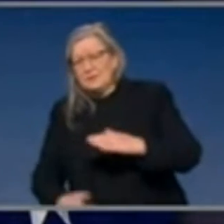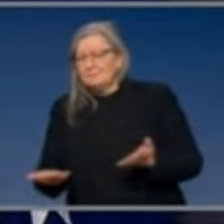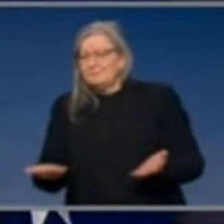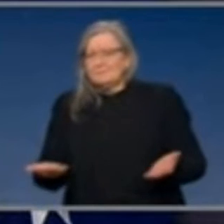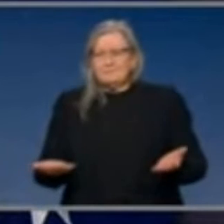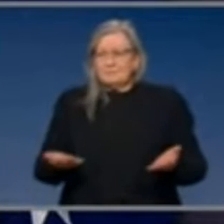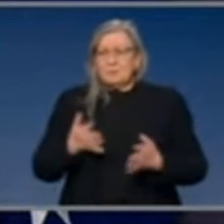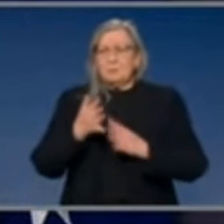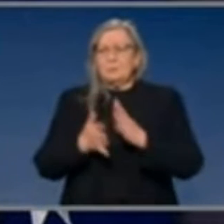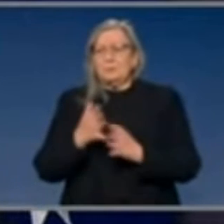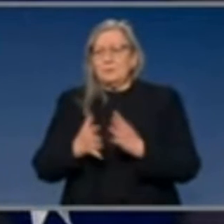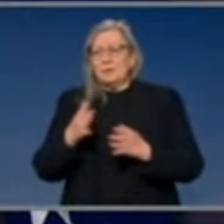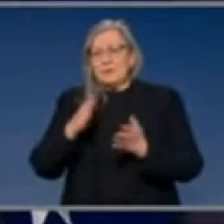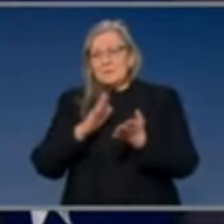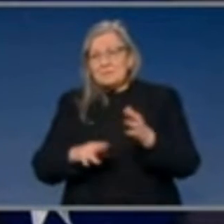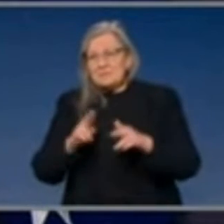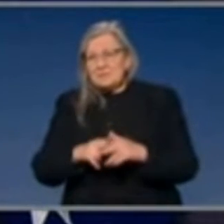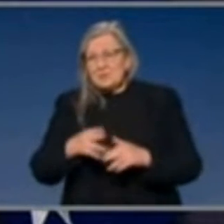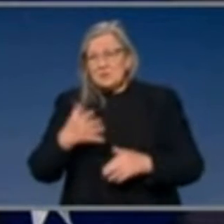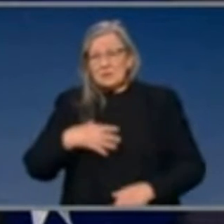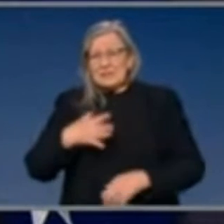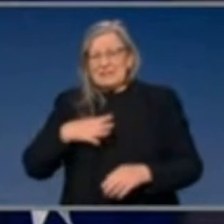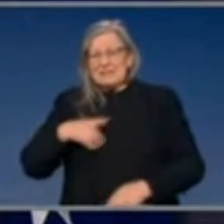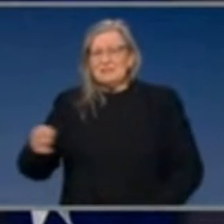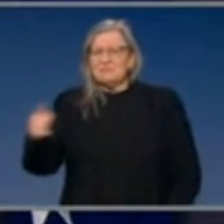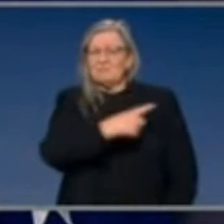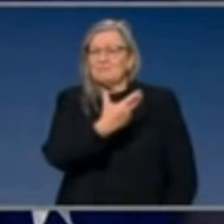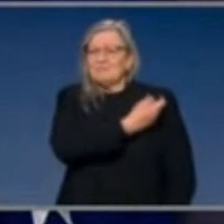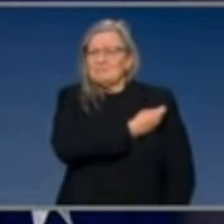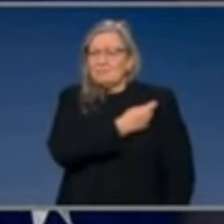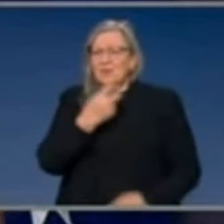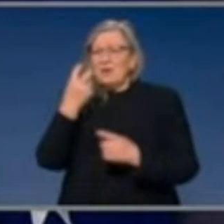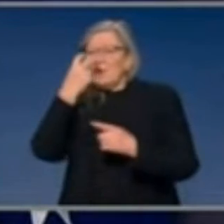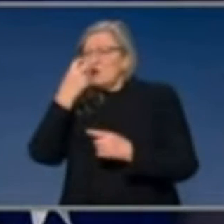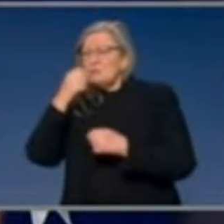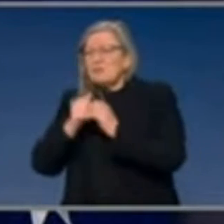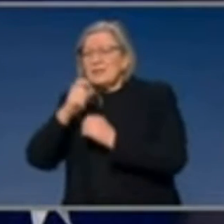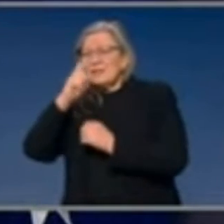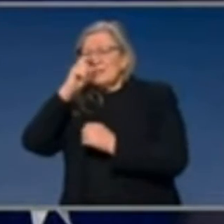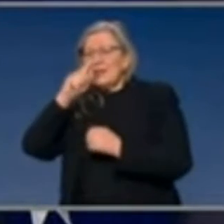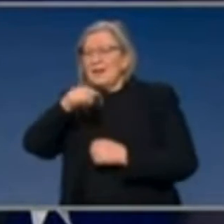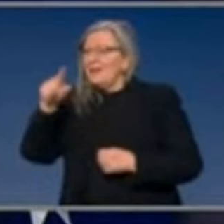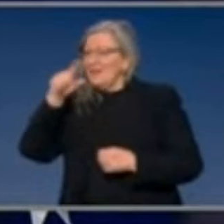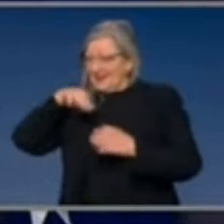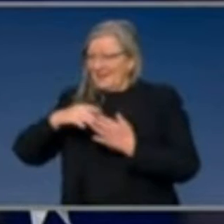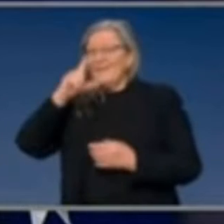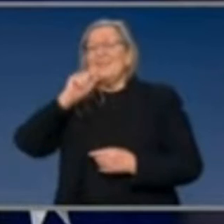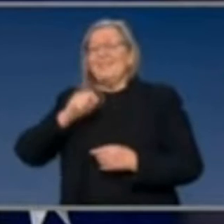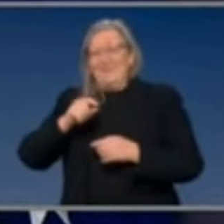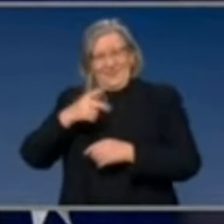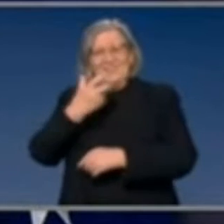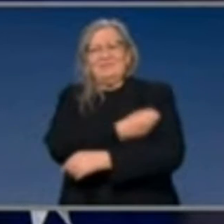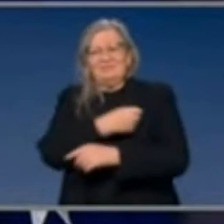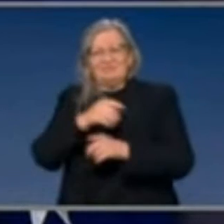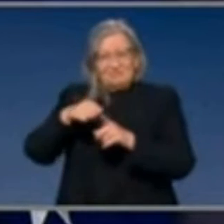said. Parents, please get vaccinated. These older siblings now, from mid-September, will also be part of that cocooning effect